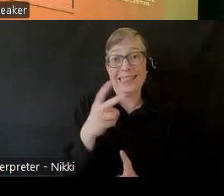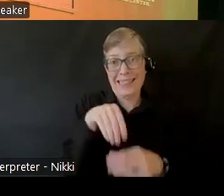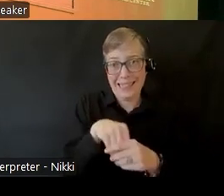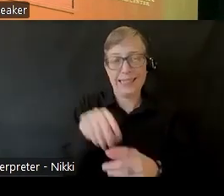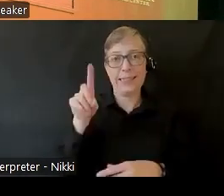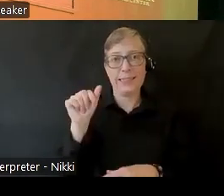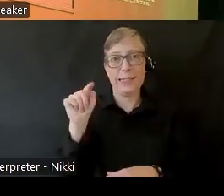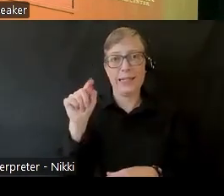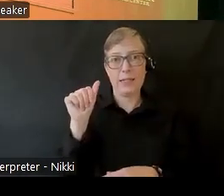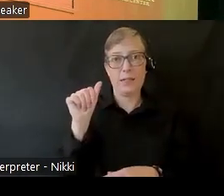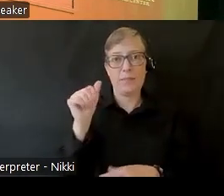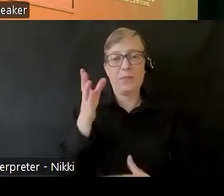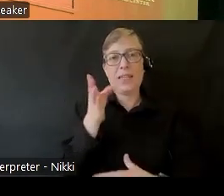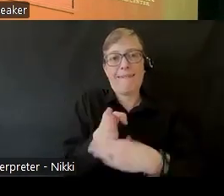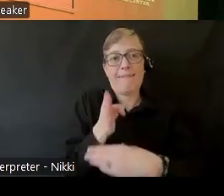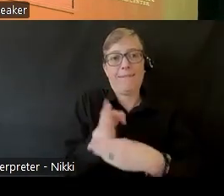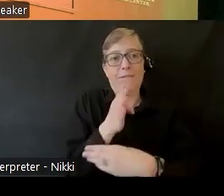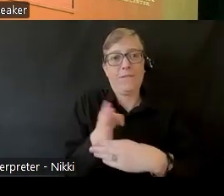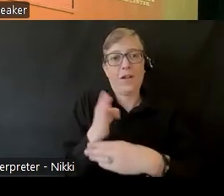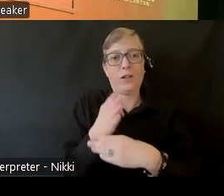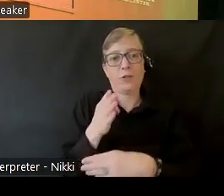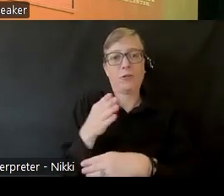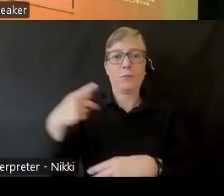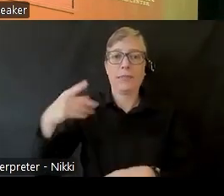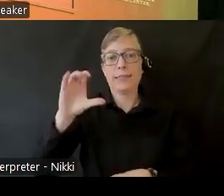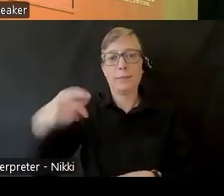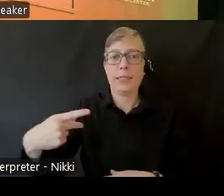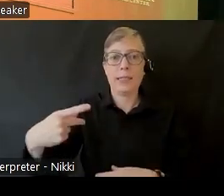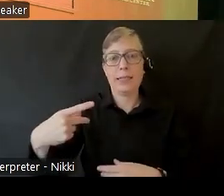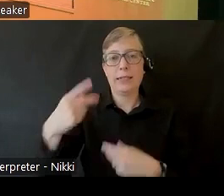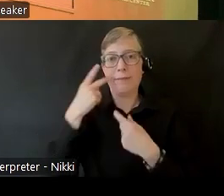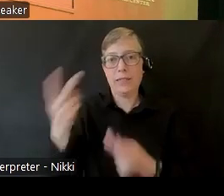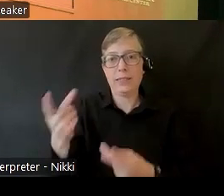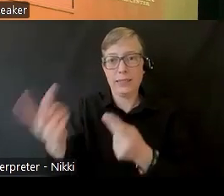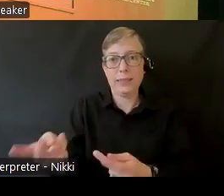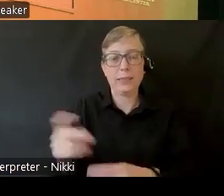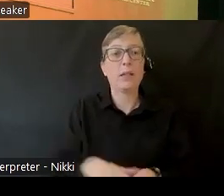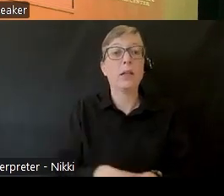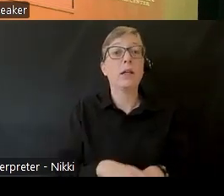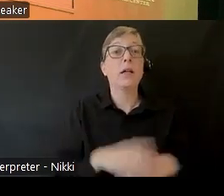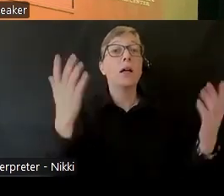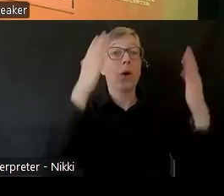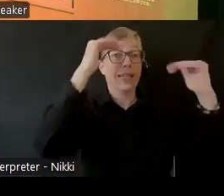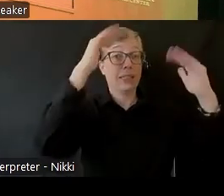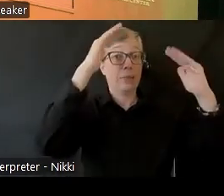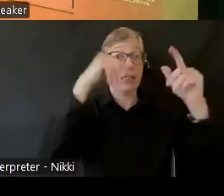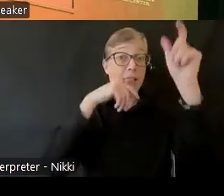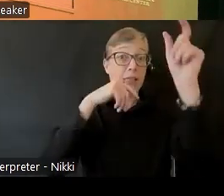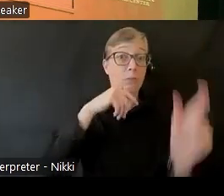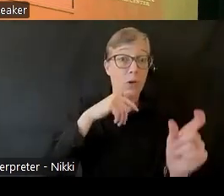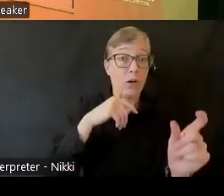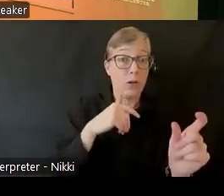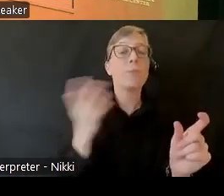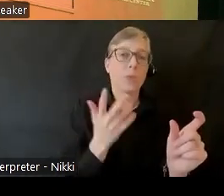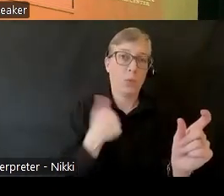care visits, PCP visits as observed in the data. The expected is what would have been